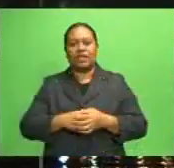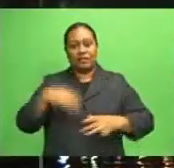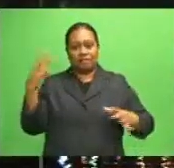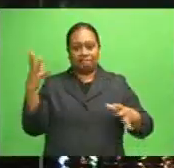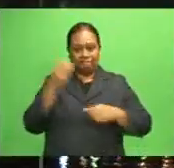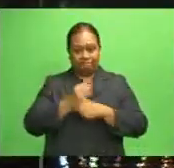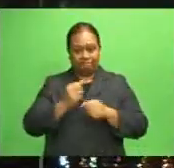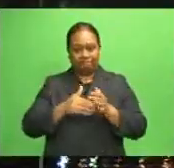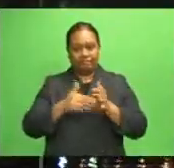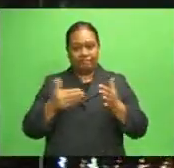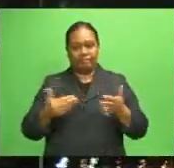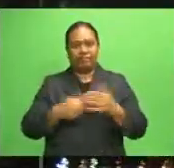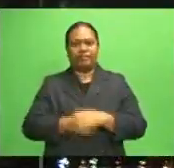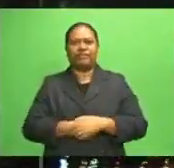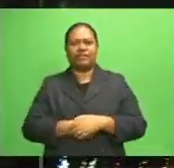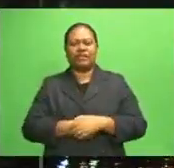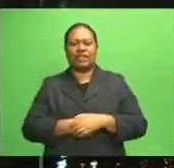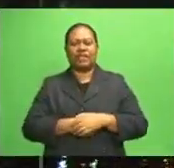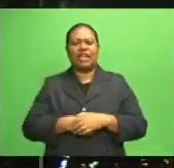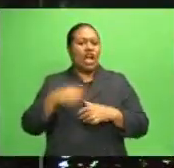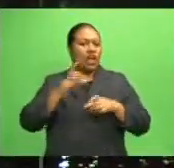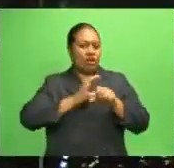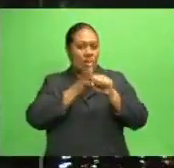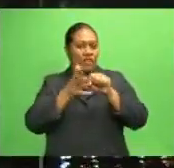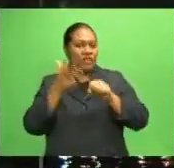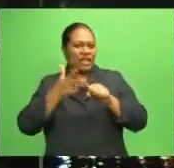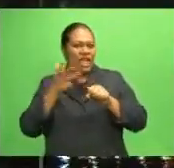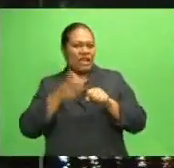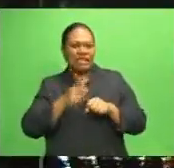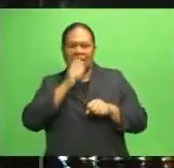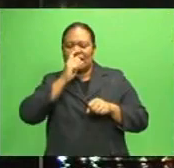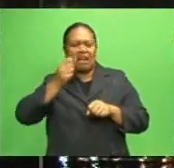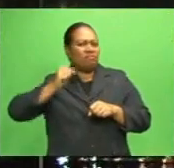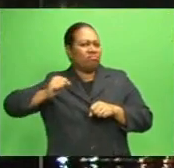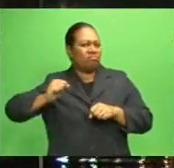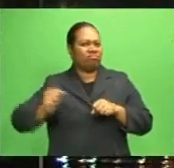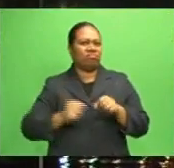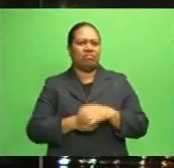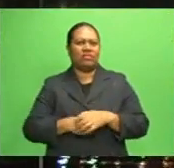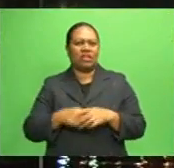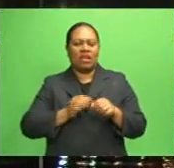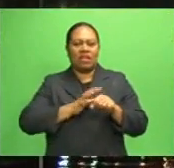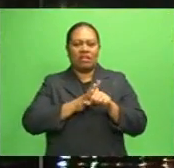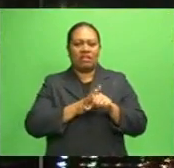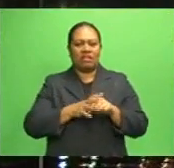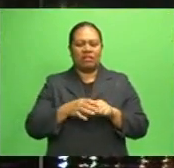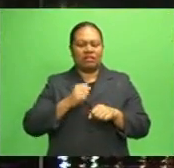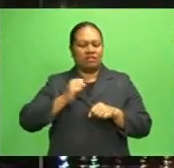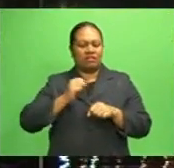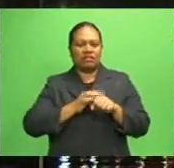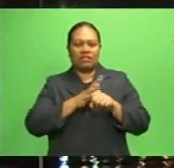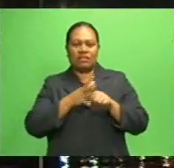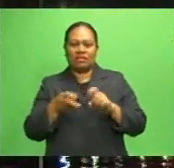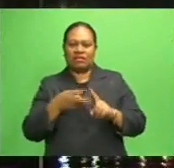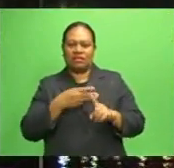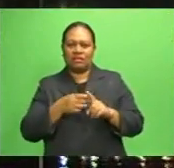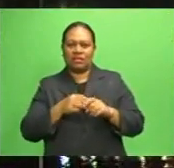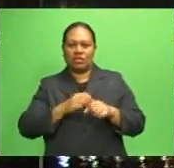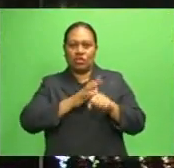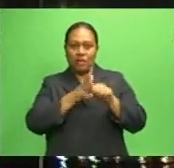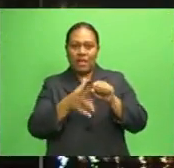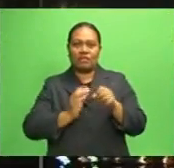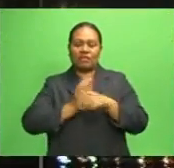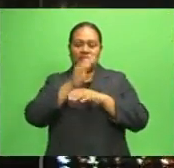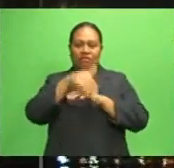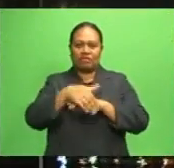main stories for tonight, climate action cannot be ignored due to COVID-19, says Prime Minister. Domestic violence cases